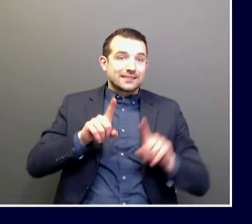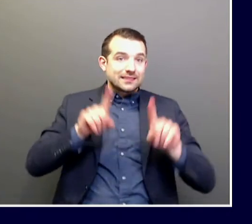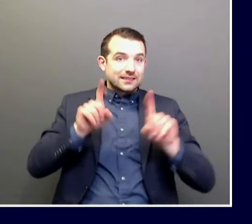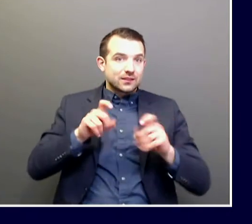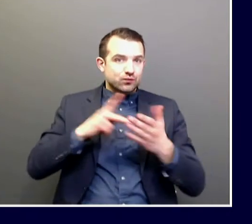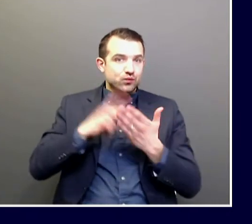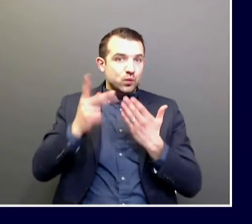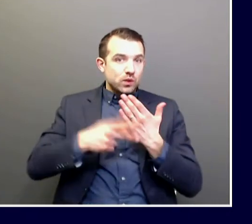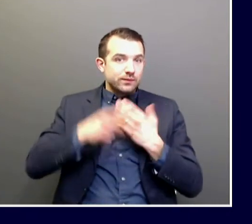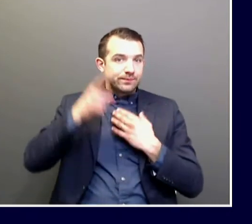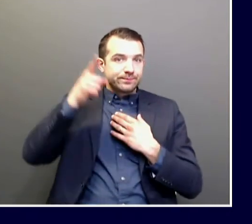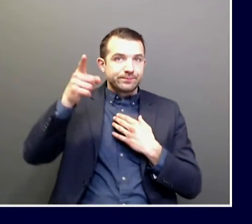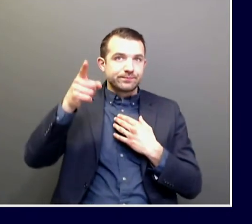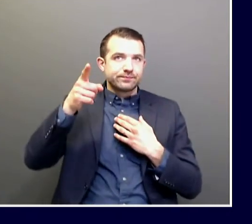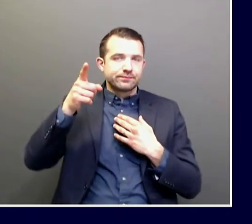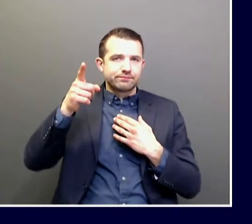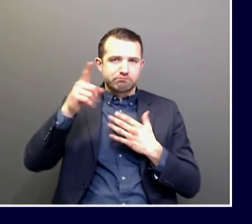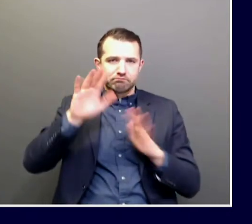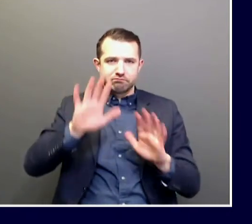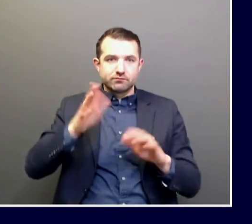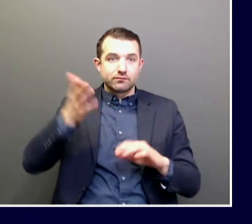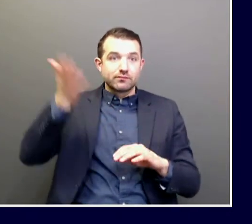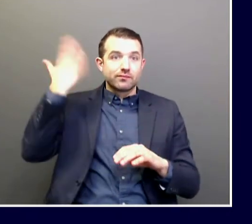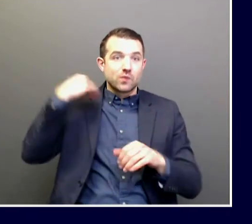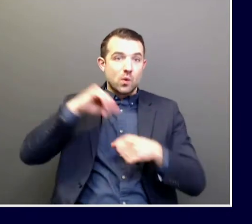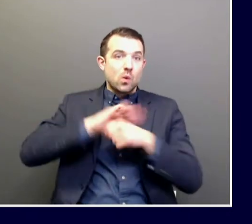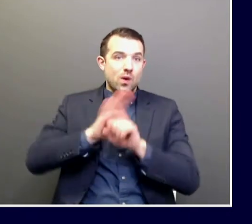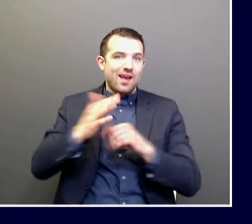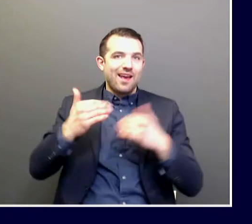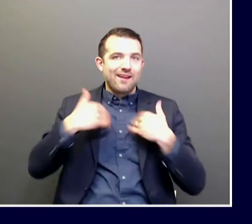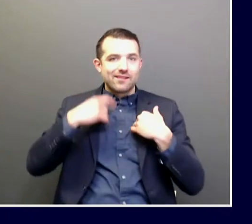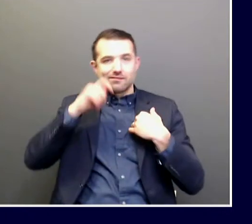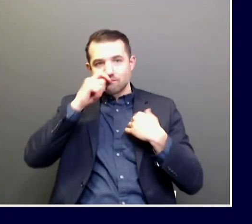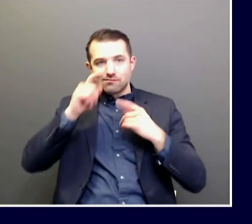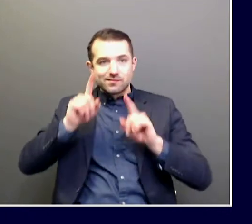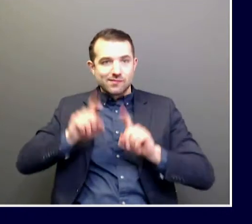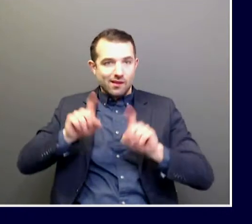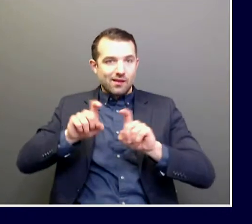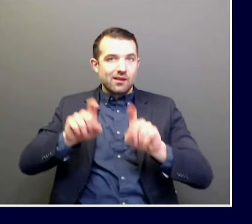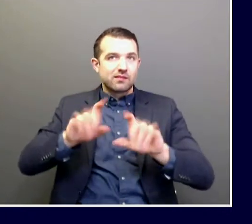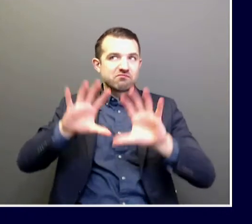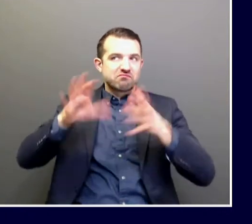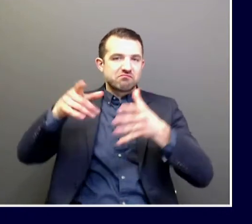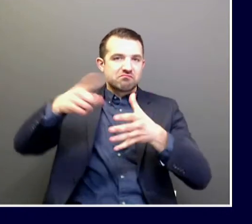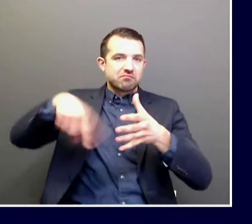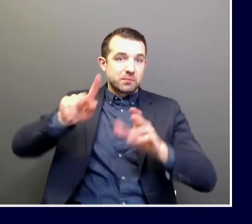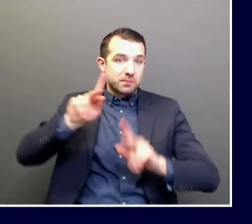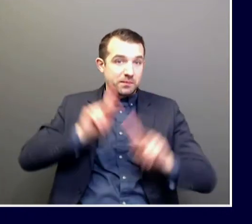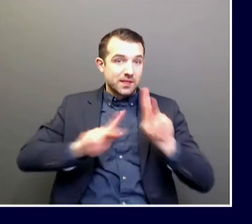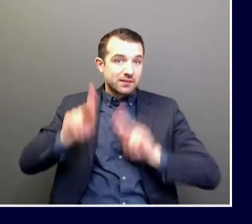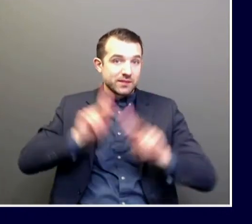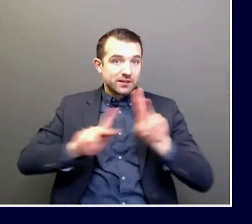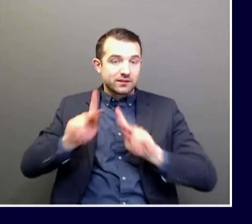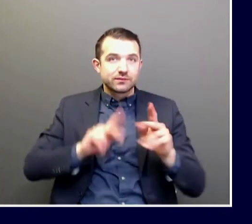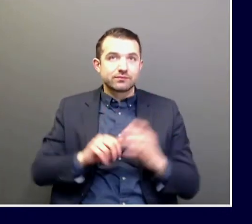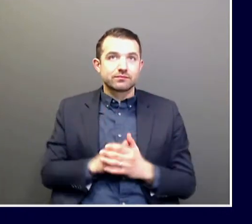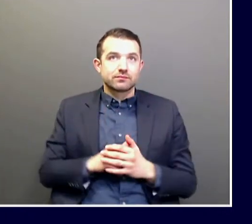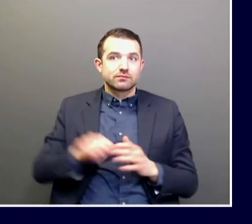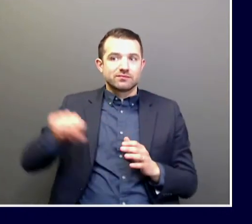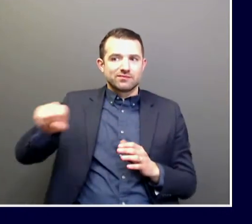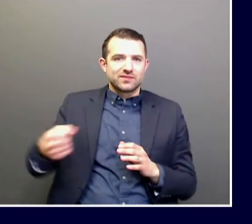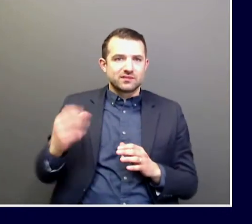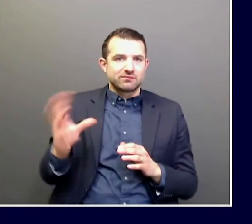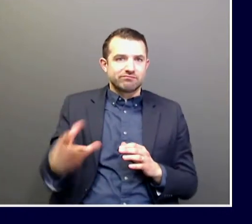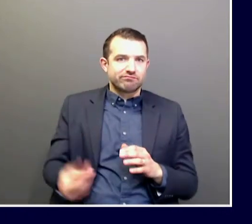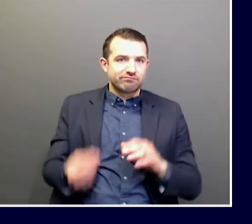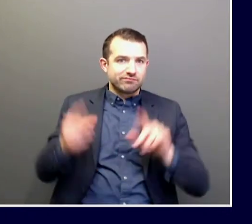pandemic. Given that such testing includes samples from a general population rather than people getting tested, do you feel this testing method would be the most